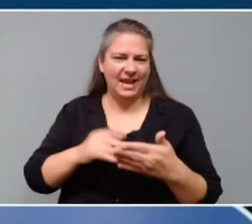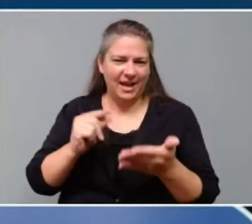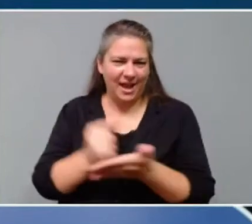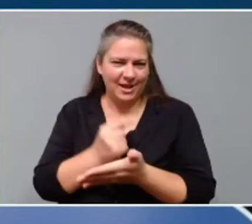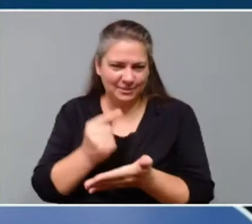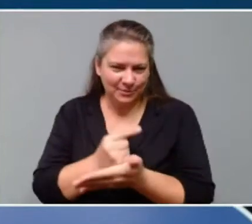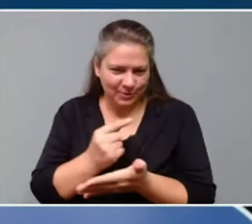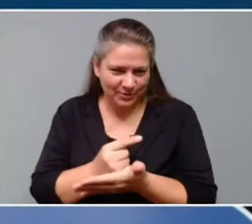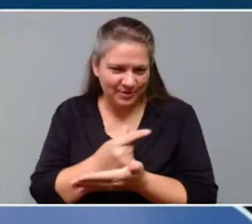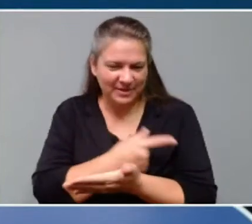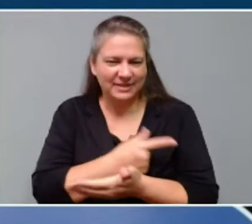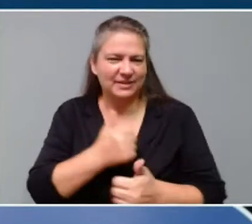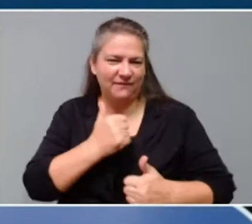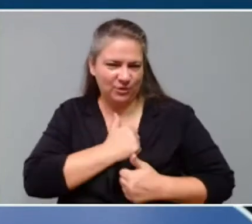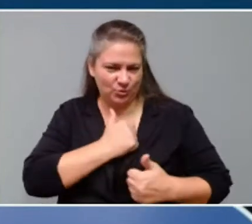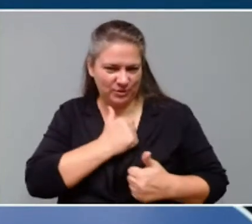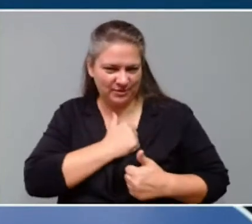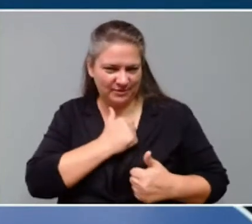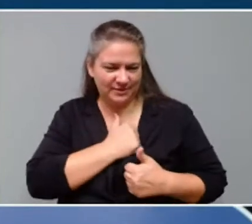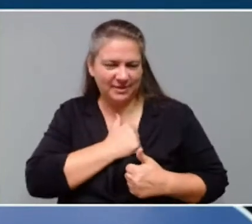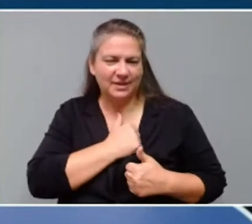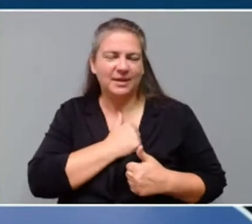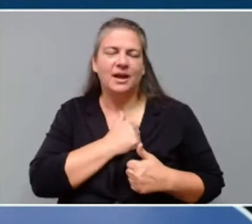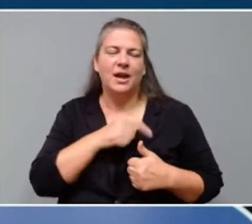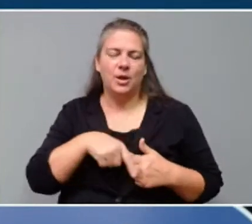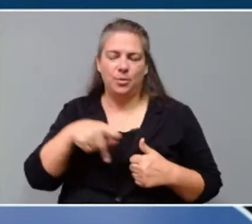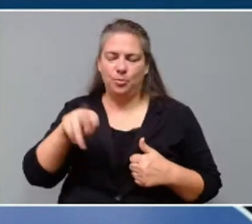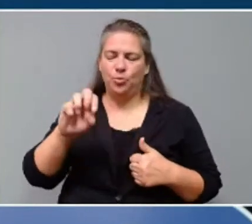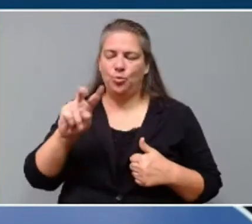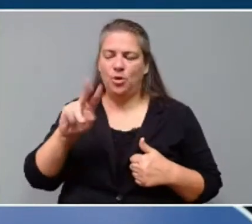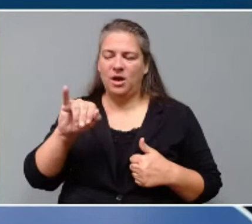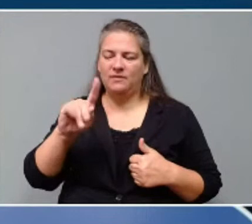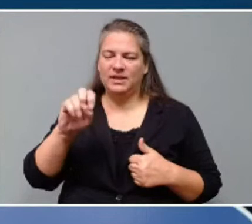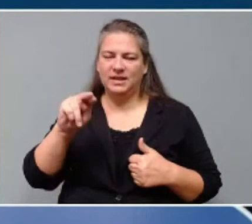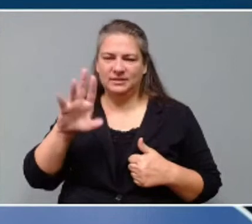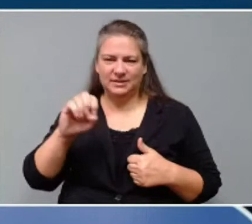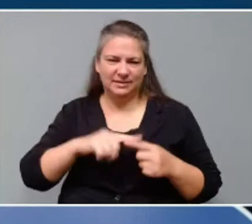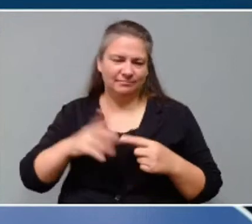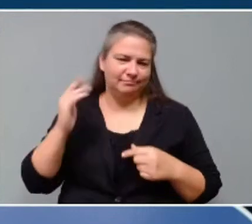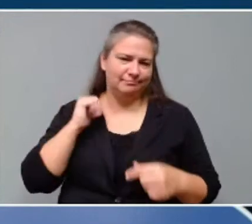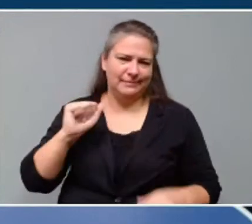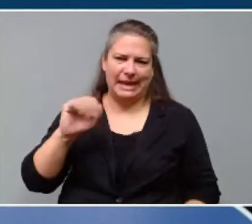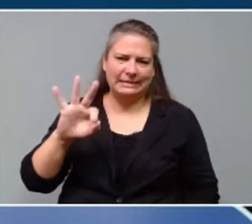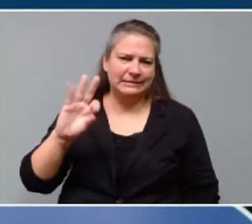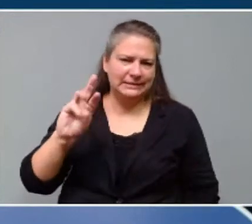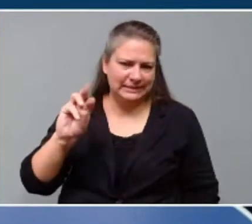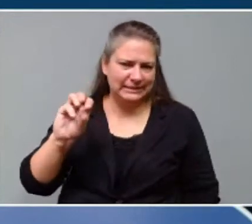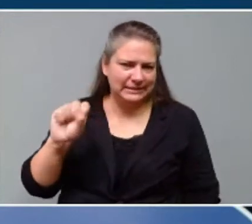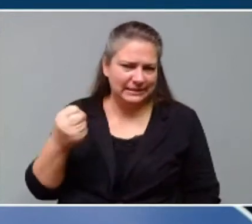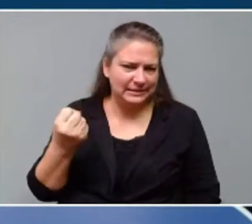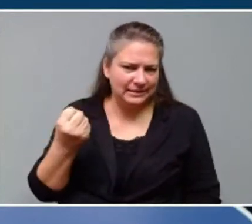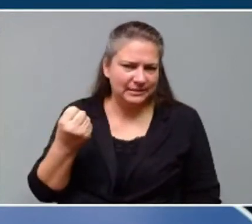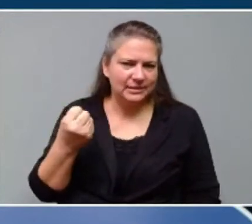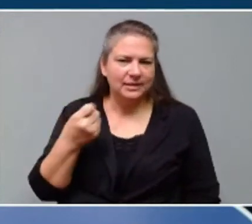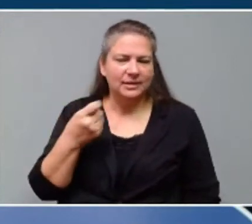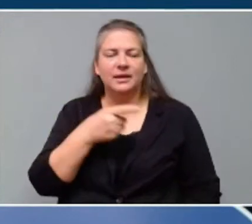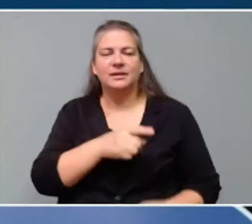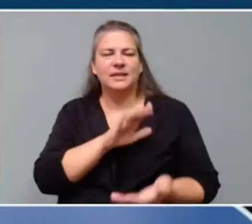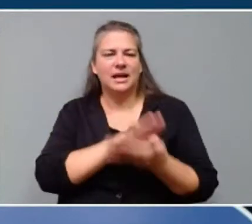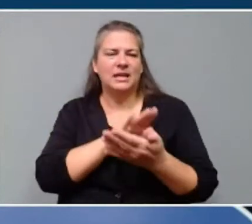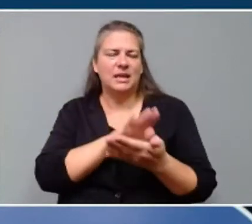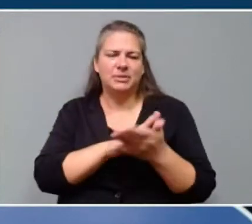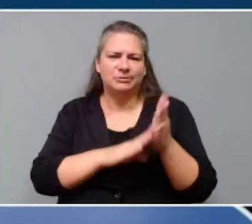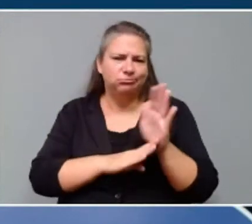in the Army National Guard Armory in Providence, Kentucky in the early 1960s. He excelled in academics. Judge Chandler attended